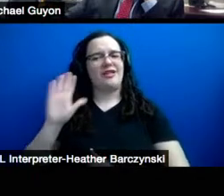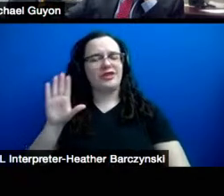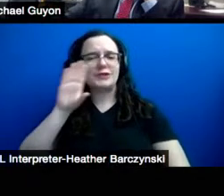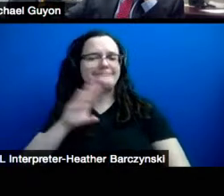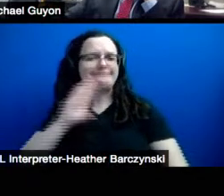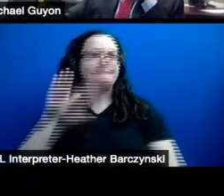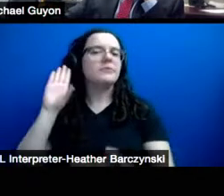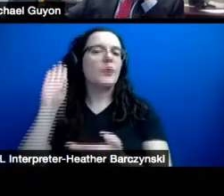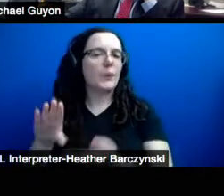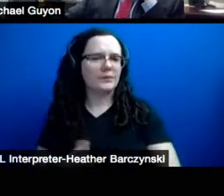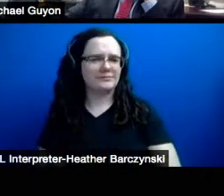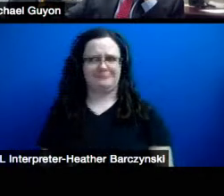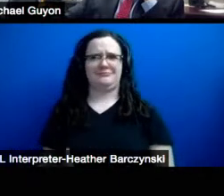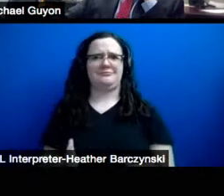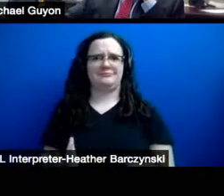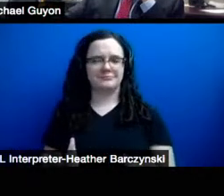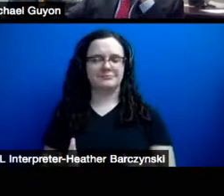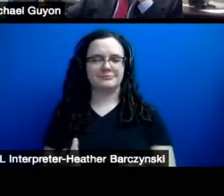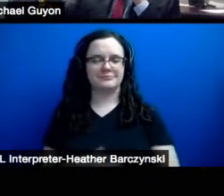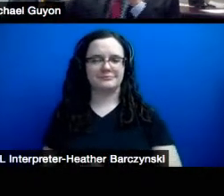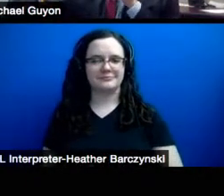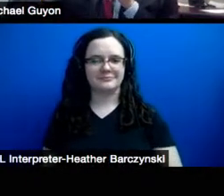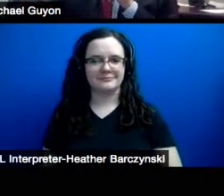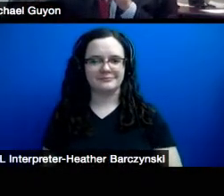me, that's just